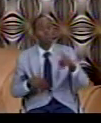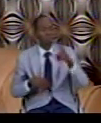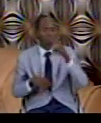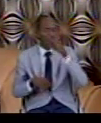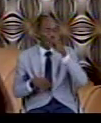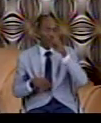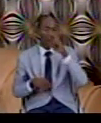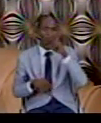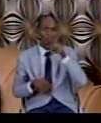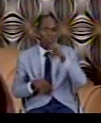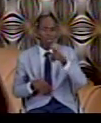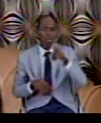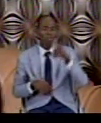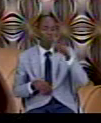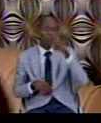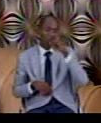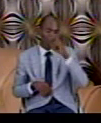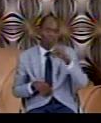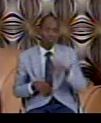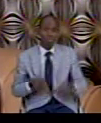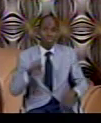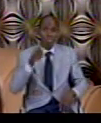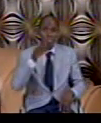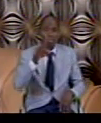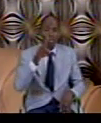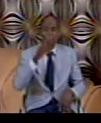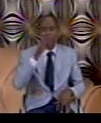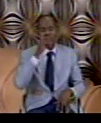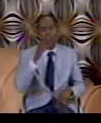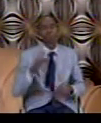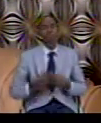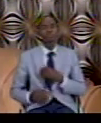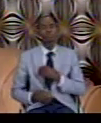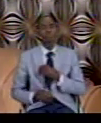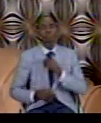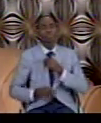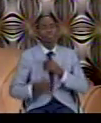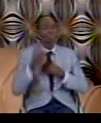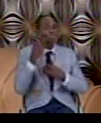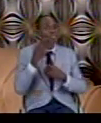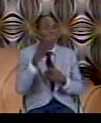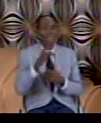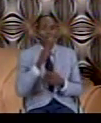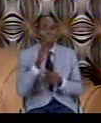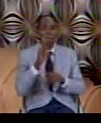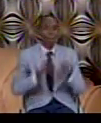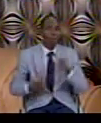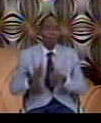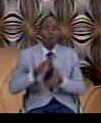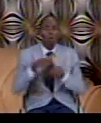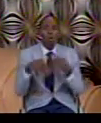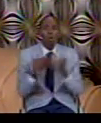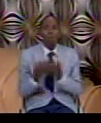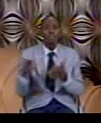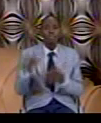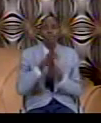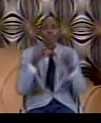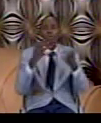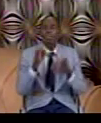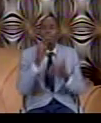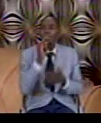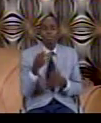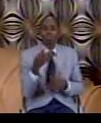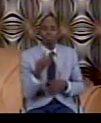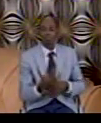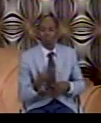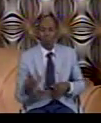fool. Somebody help me shout, thou fool. You see, there are people, all they are running after is material gain.